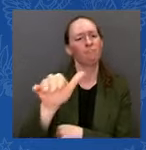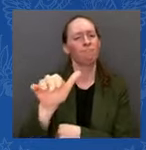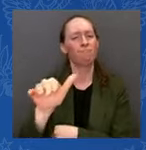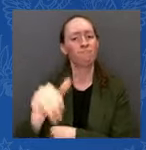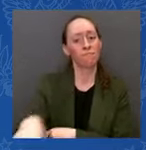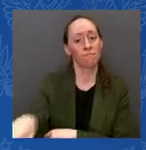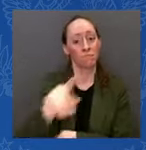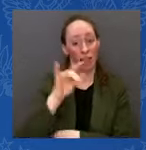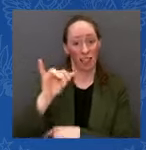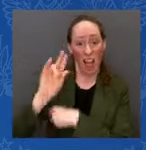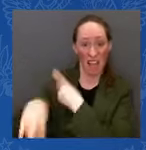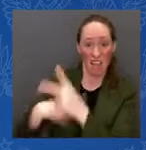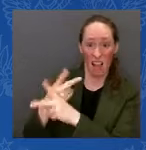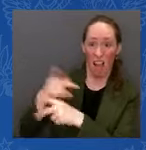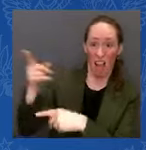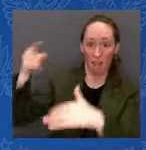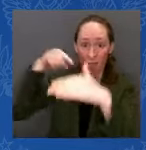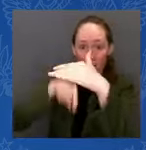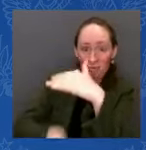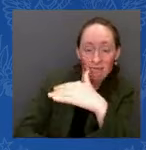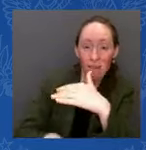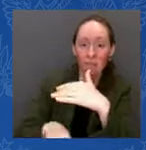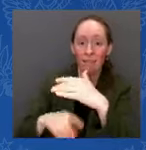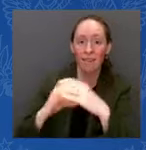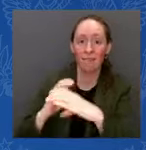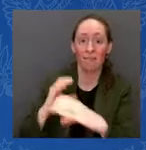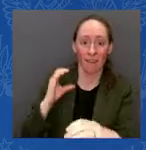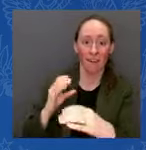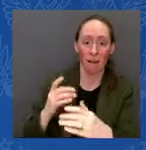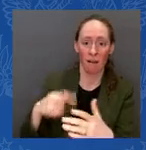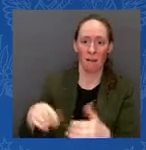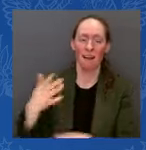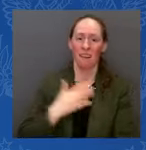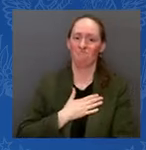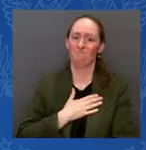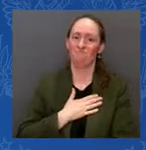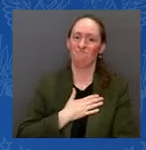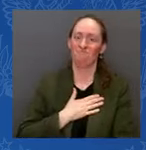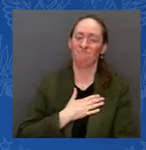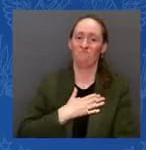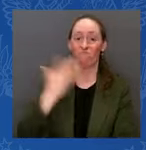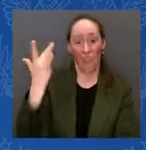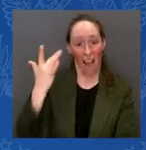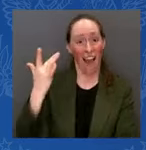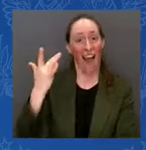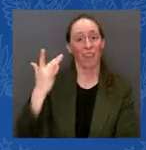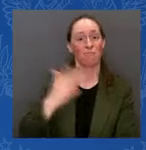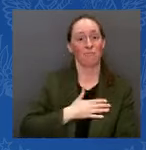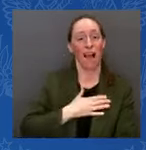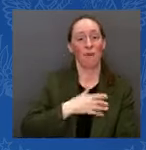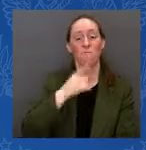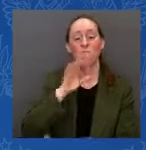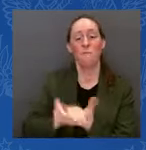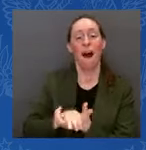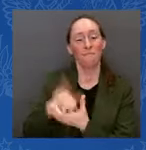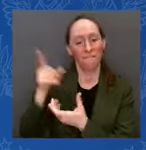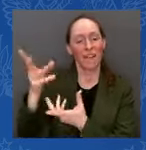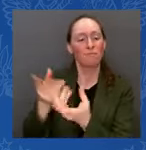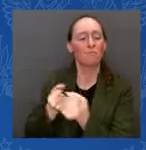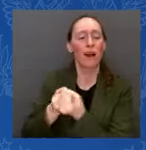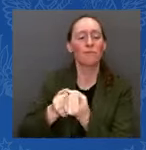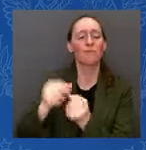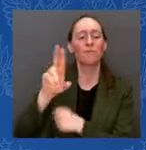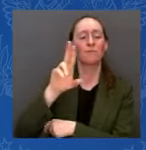Jill Biden, is a sponsor of the USS Delaware, a Virginia-class submarine, and she never lets me forget it.